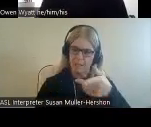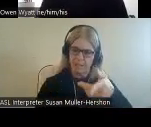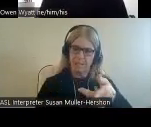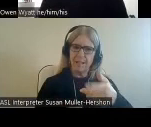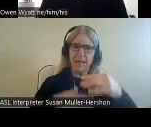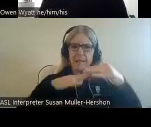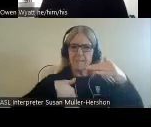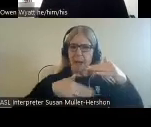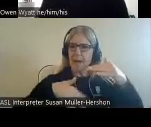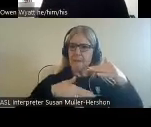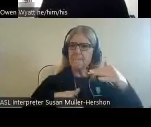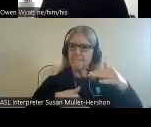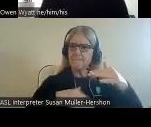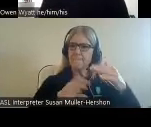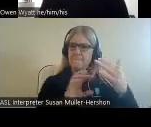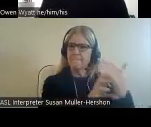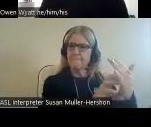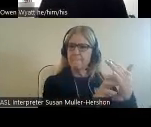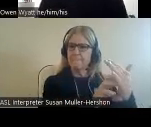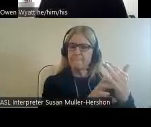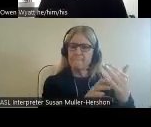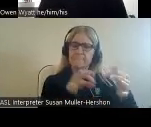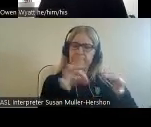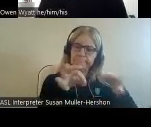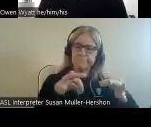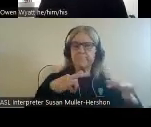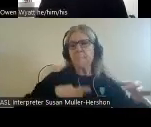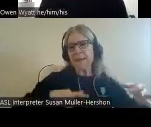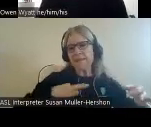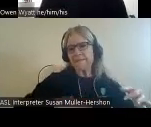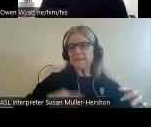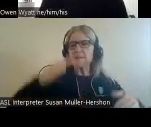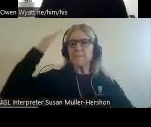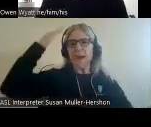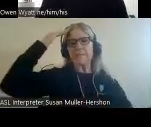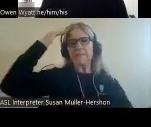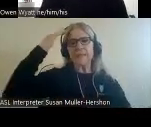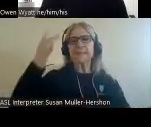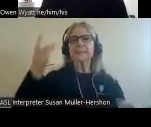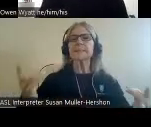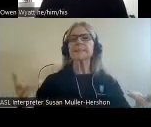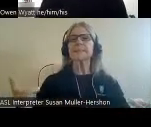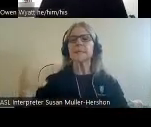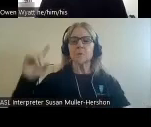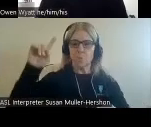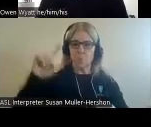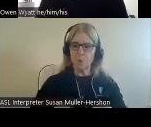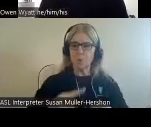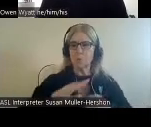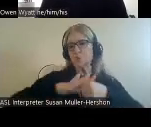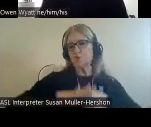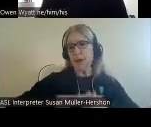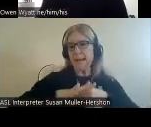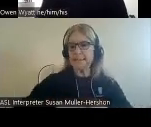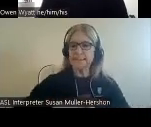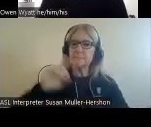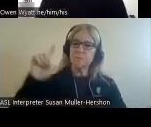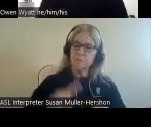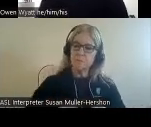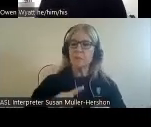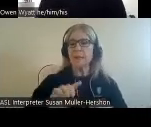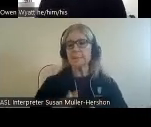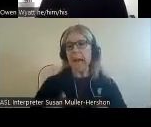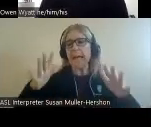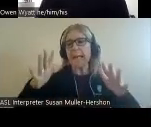paragraph speaks to the benefits of mindfulness to reduce stress and anxiety and to